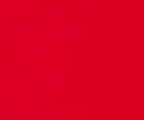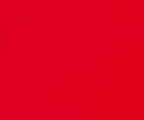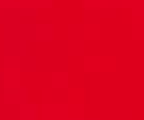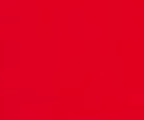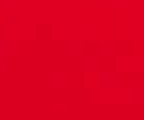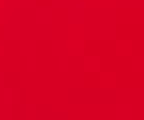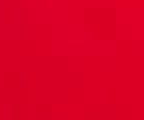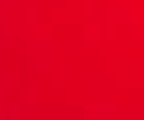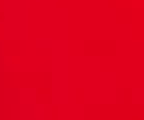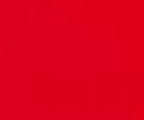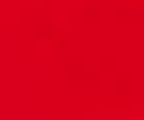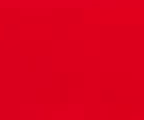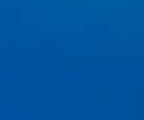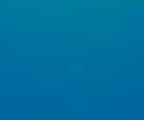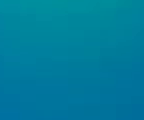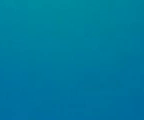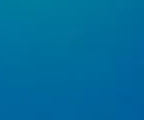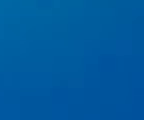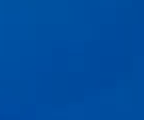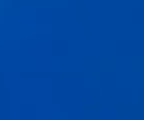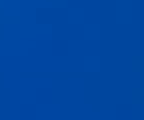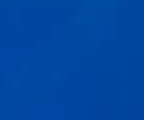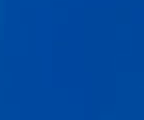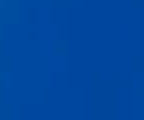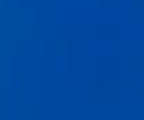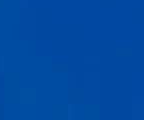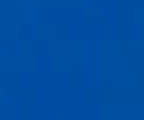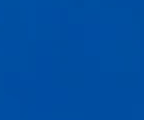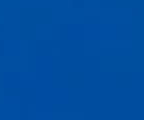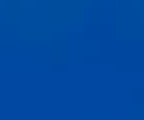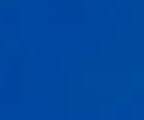a holiday? Whatever your saving objective is, the Britam Money Market Fund is the best.